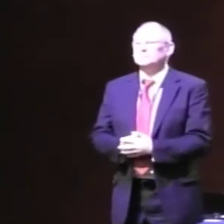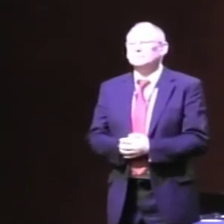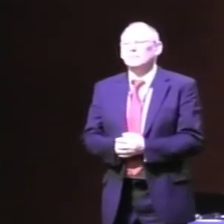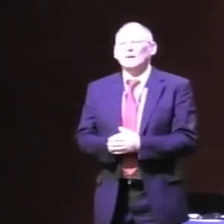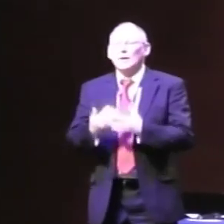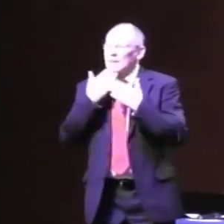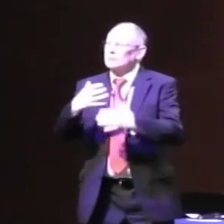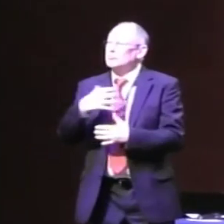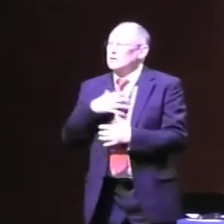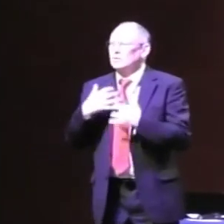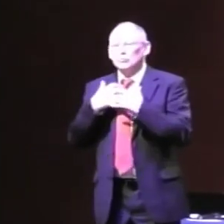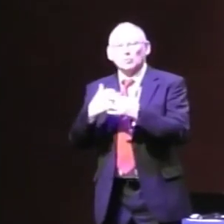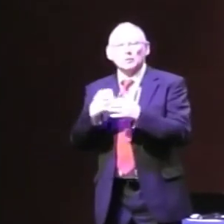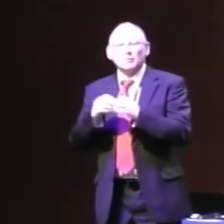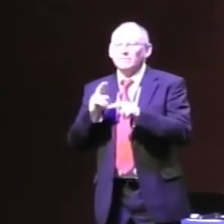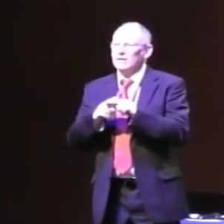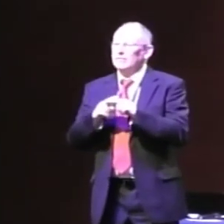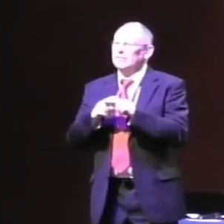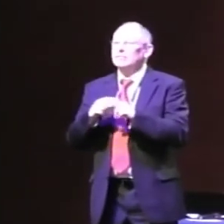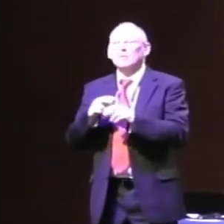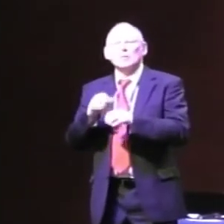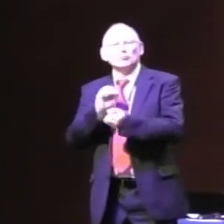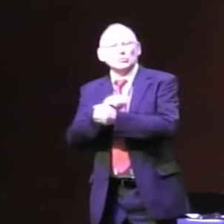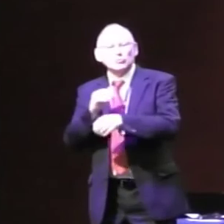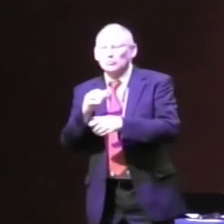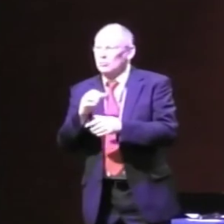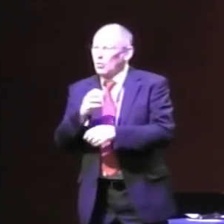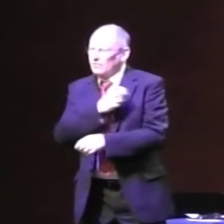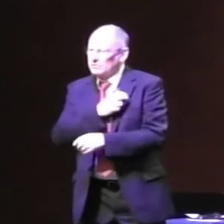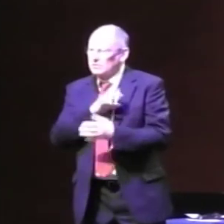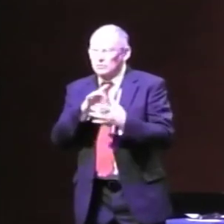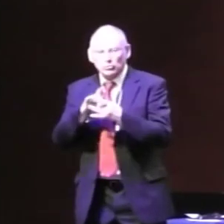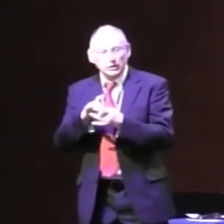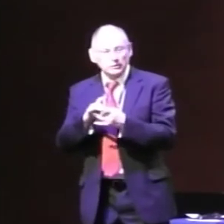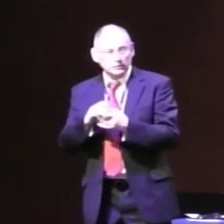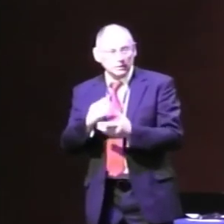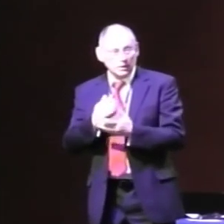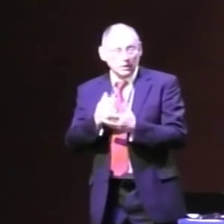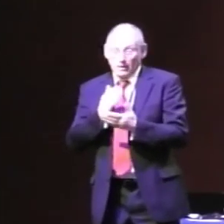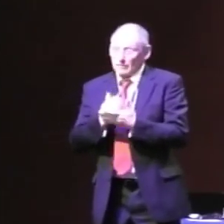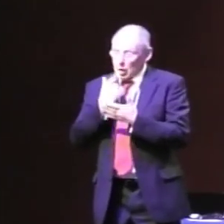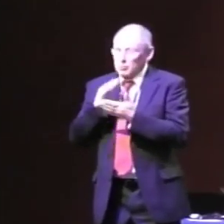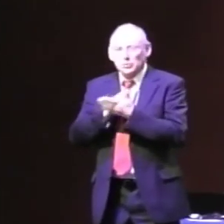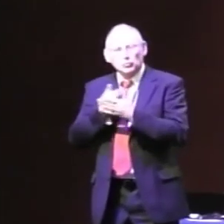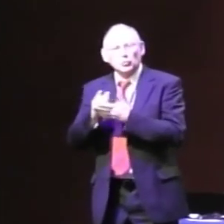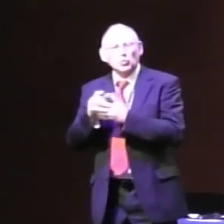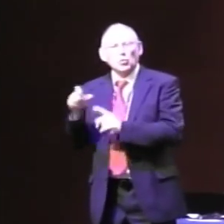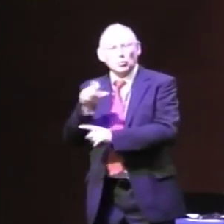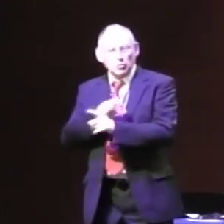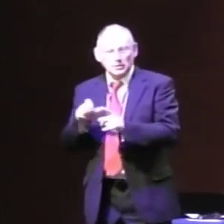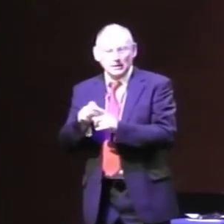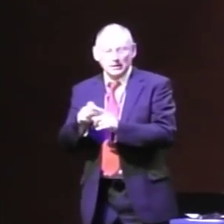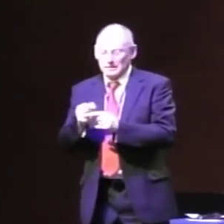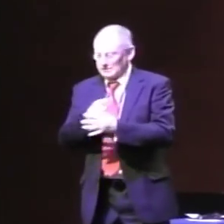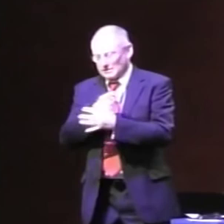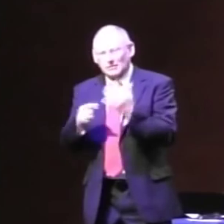Thanks, President. Congress, Phil Fairley, Prison Officers Association. There are apologies to community. There are several things about this motion that